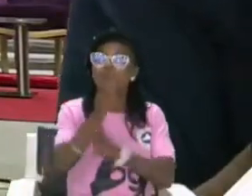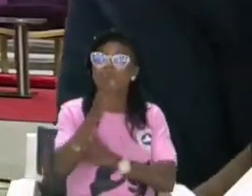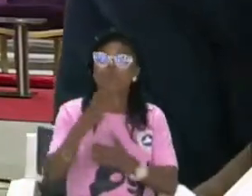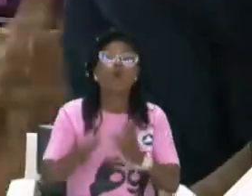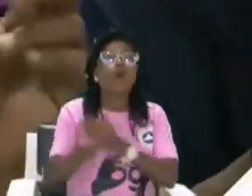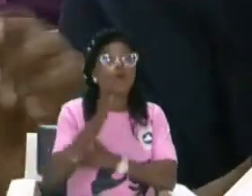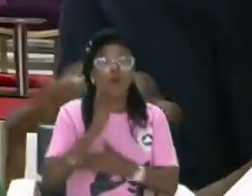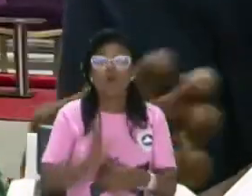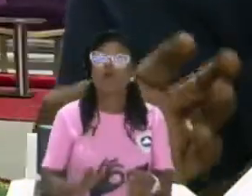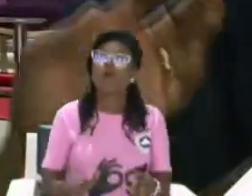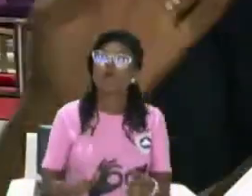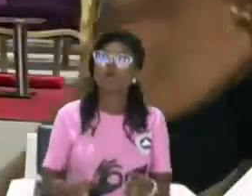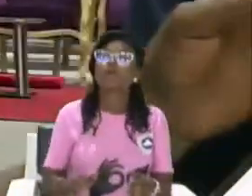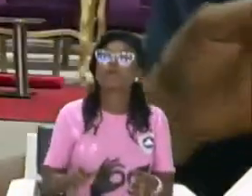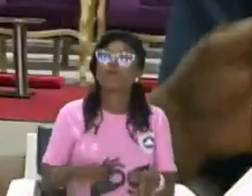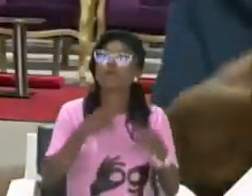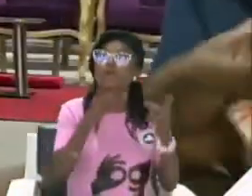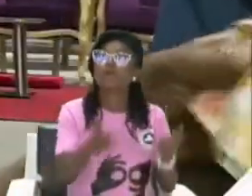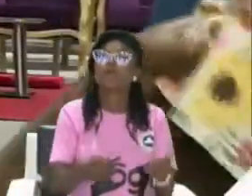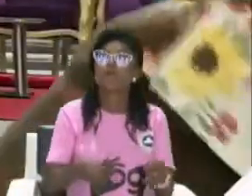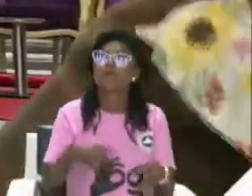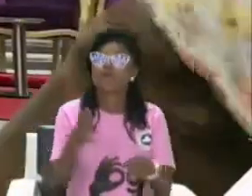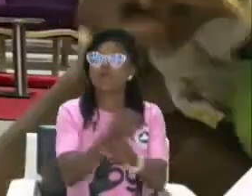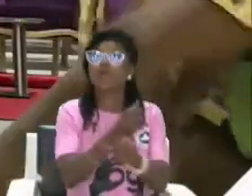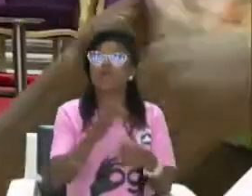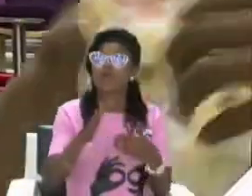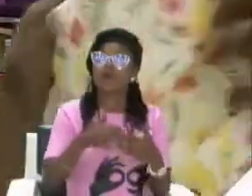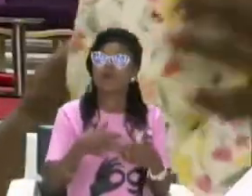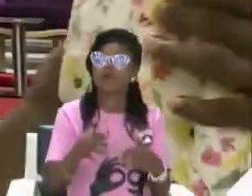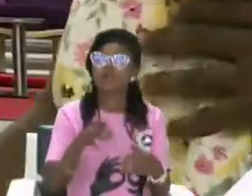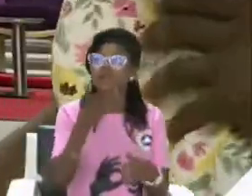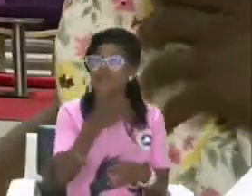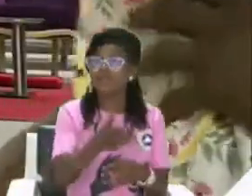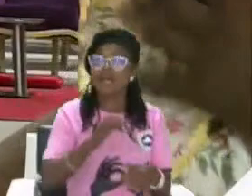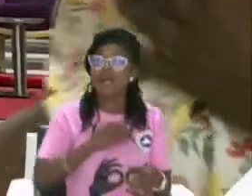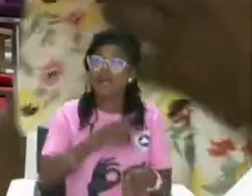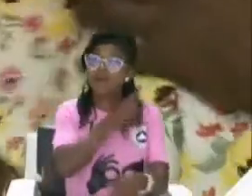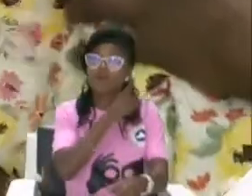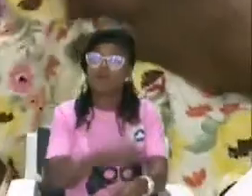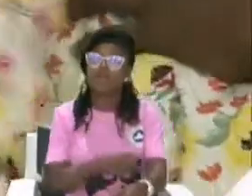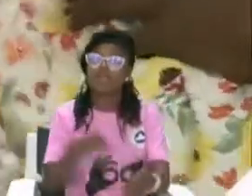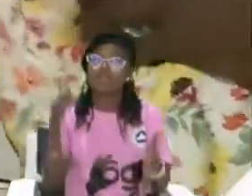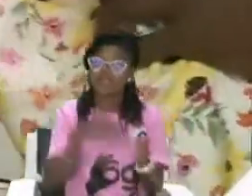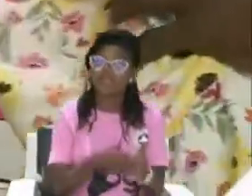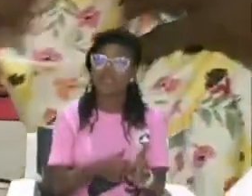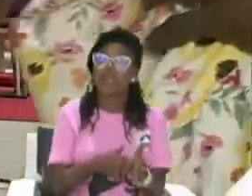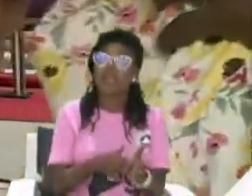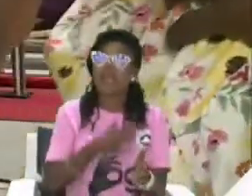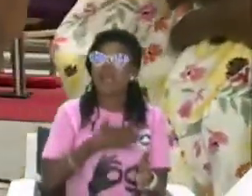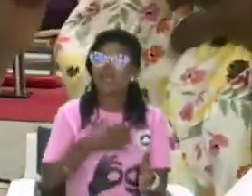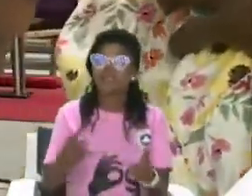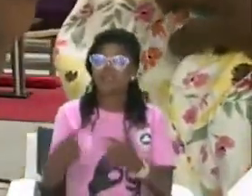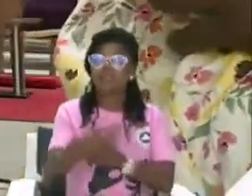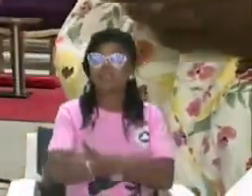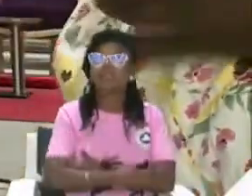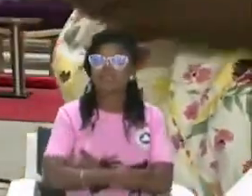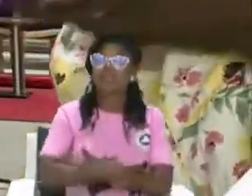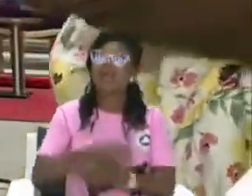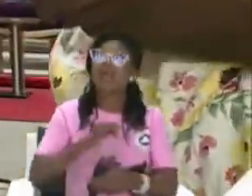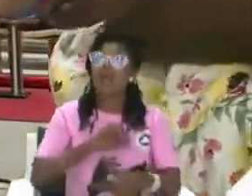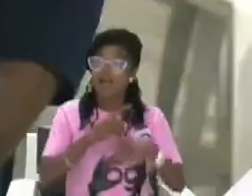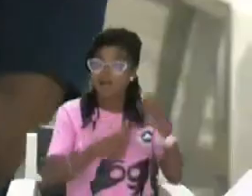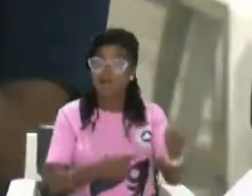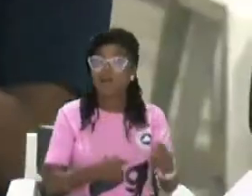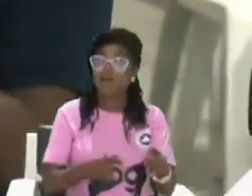will provide. I went. And when I got back there, I got pregnant again. And the day I went for my normality, they said it